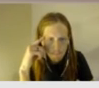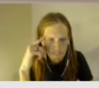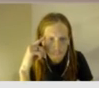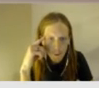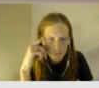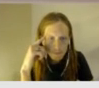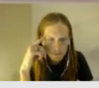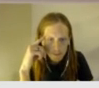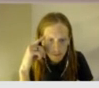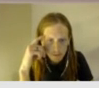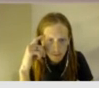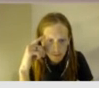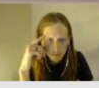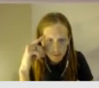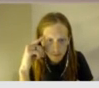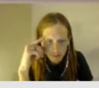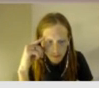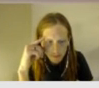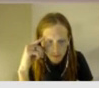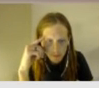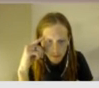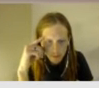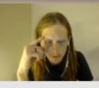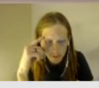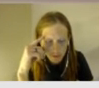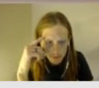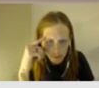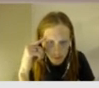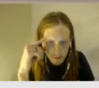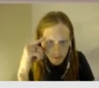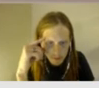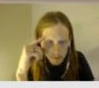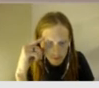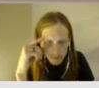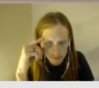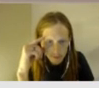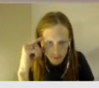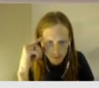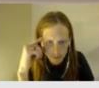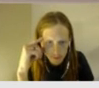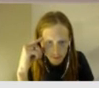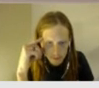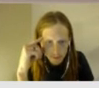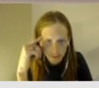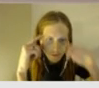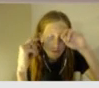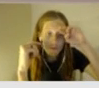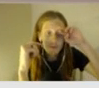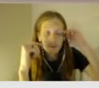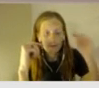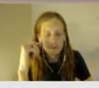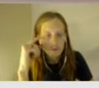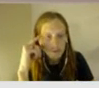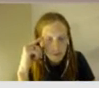has never slowed me down. Getting a good composition or good exposure, that has slowed me down. So I've had to kind of work at that. But